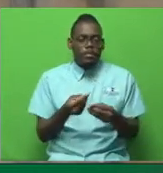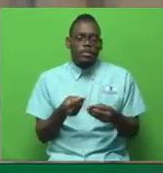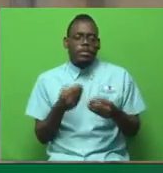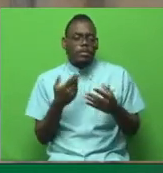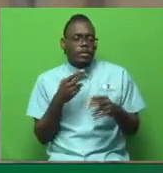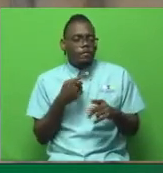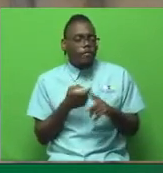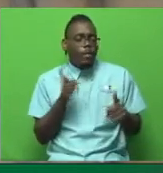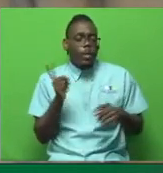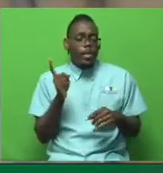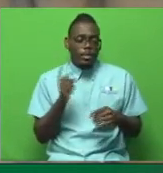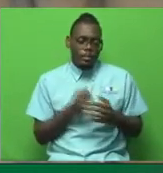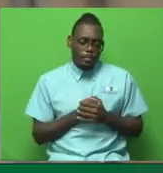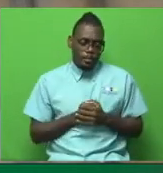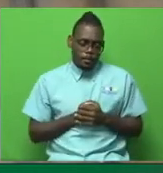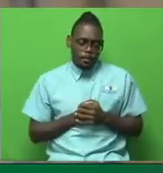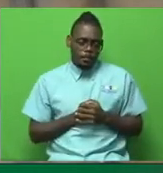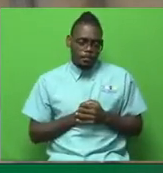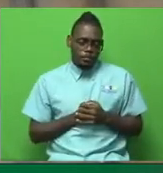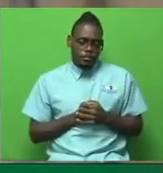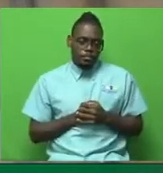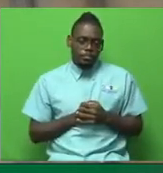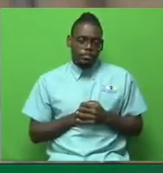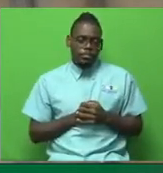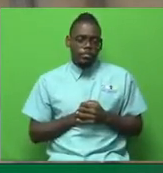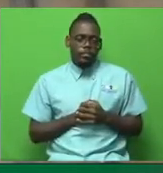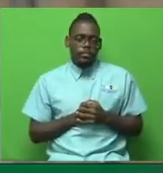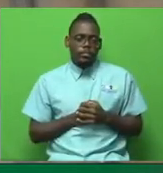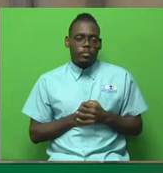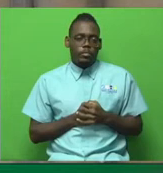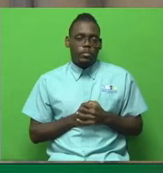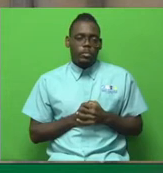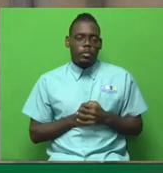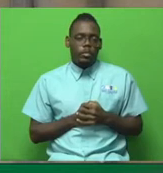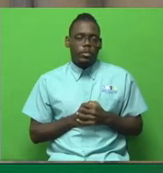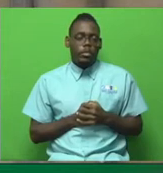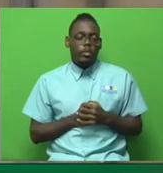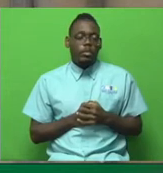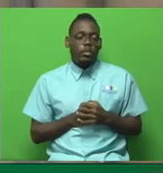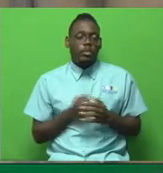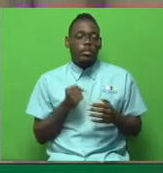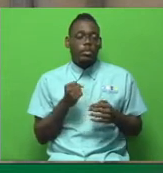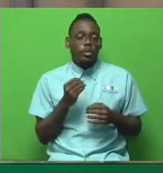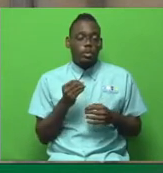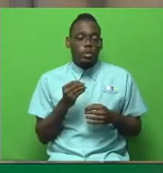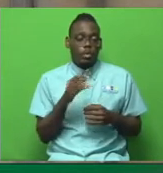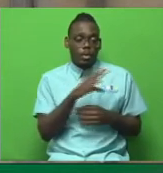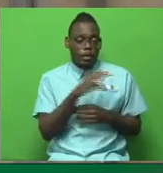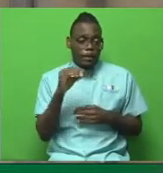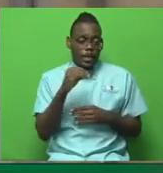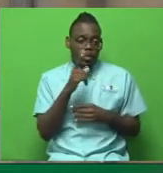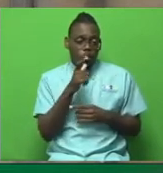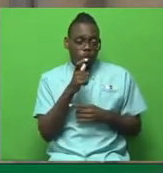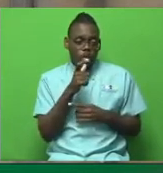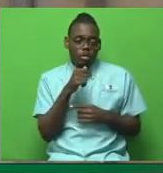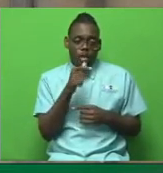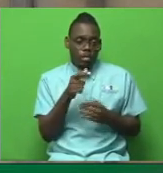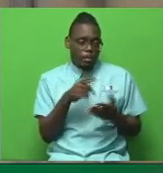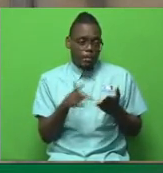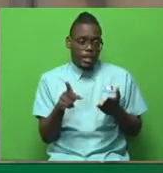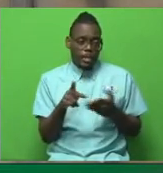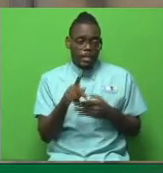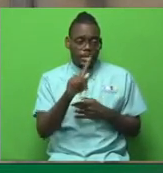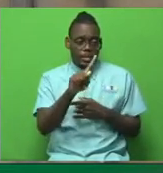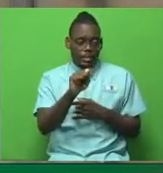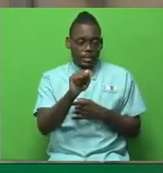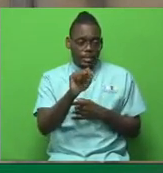class and the business class who do not pay their fair share of legitimate taxes can be brought into